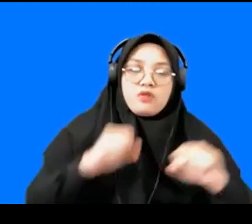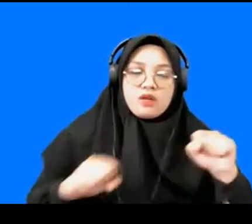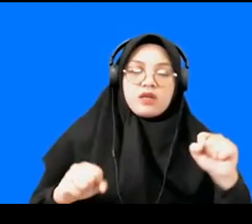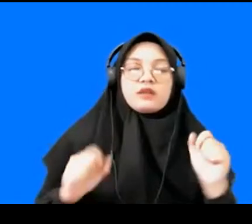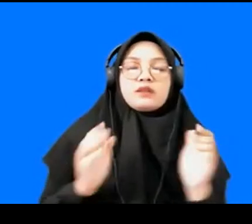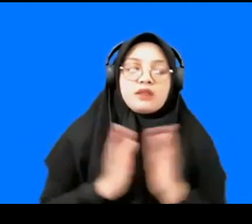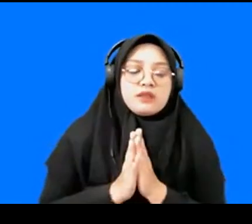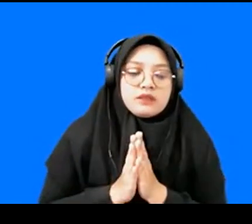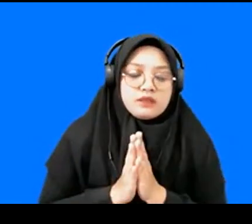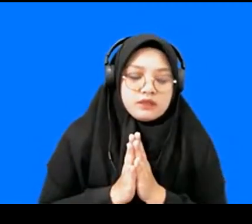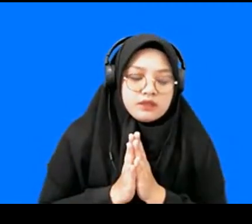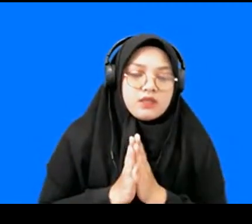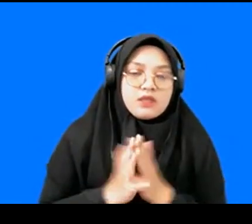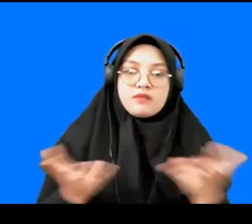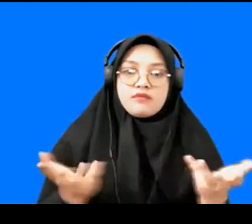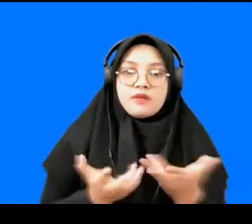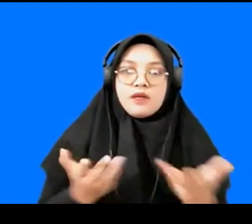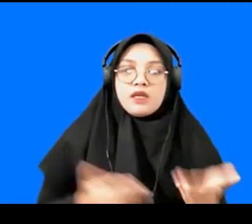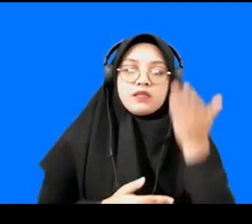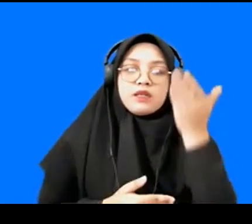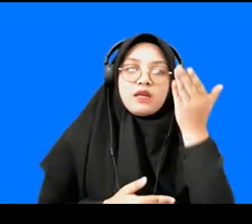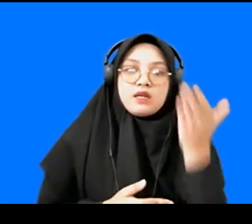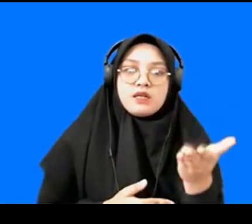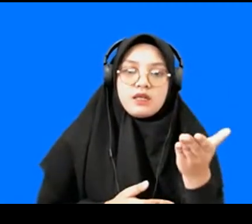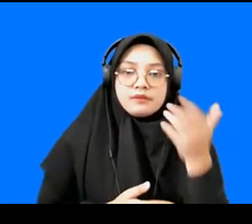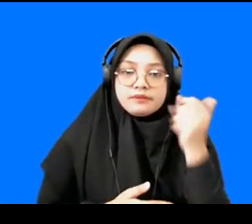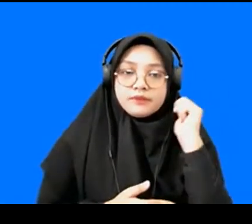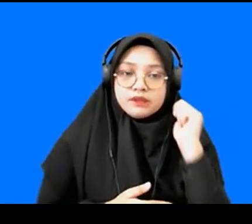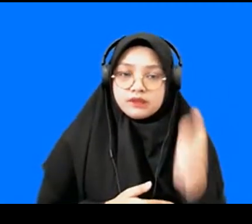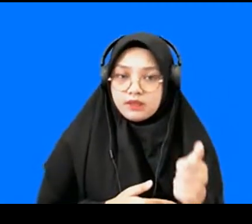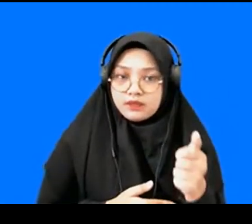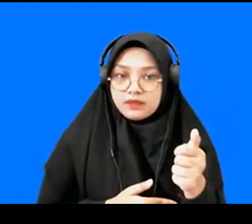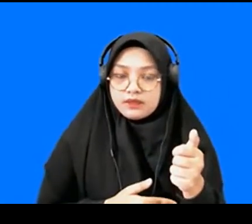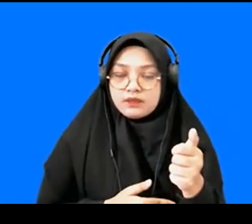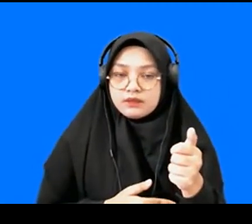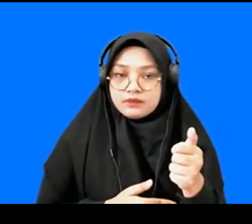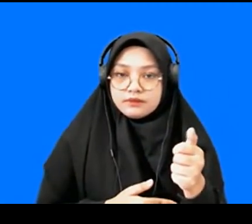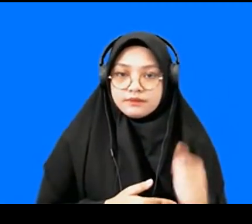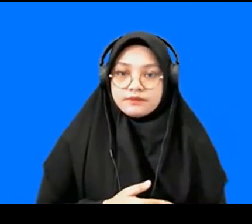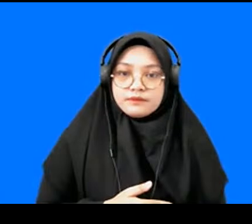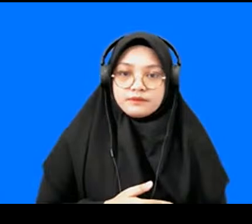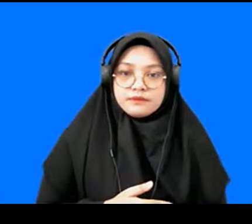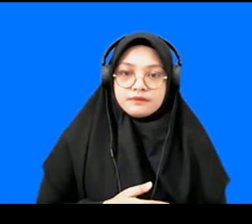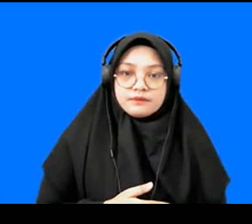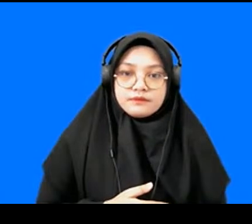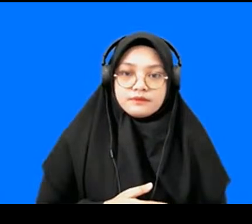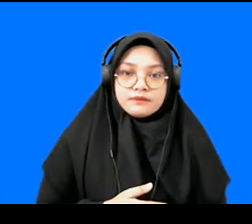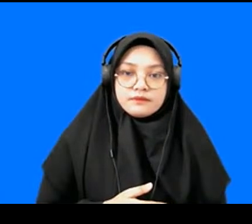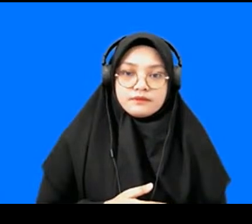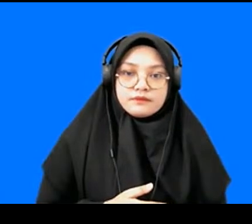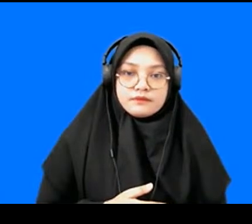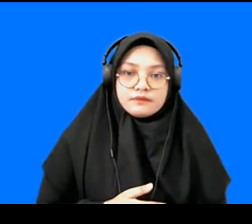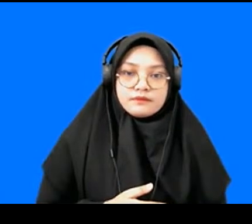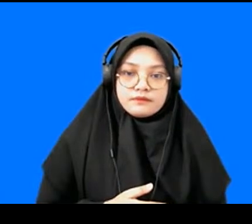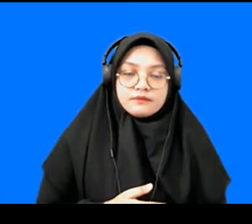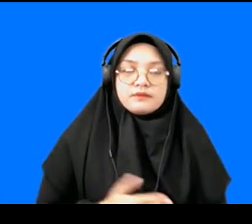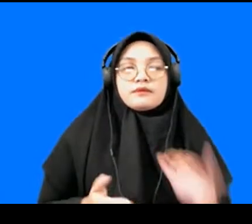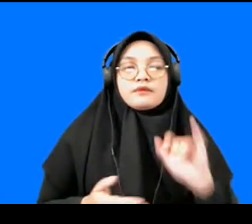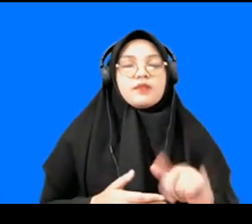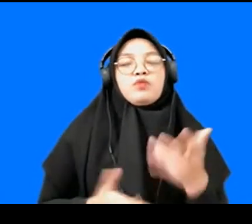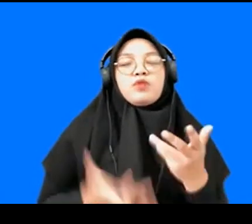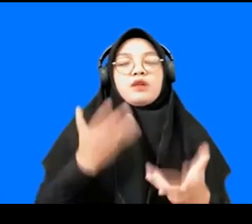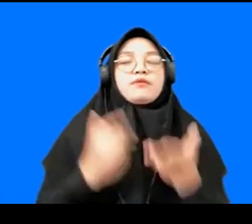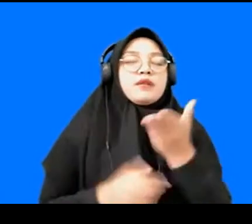some taxes. Okay. And he, I mean, they left and I asked the woman and she said, well, it's not that he has done a